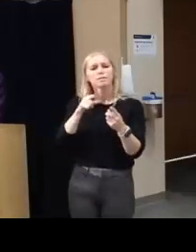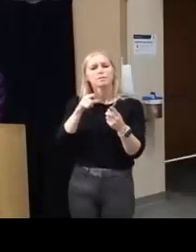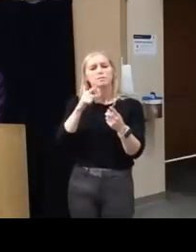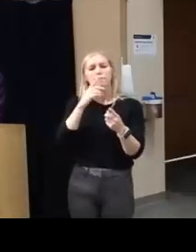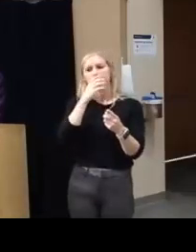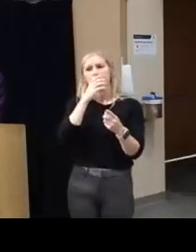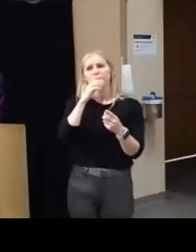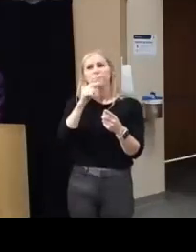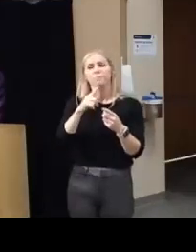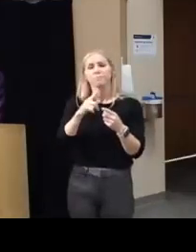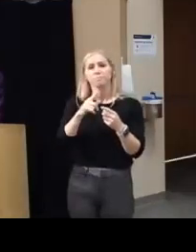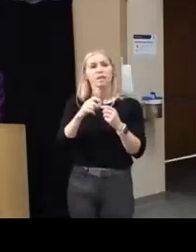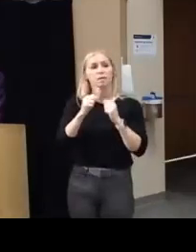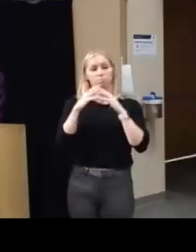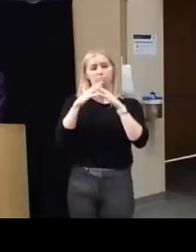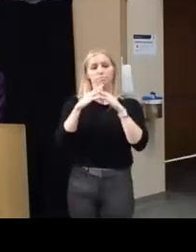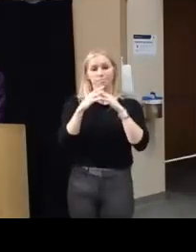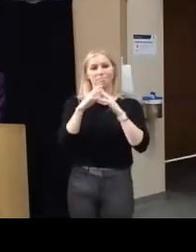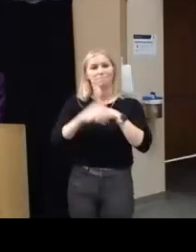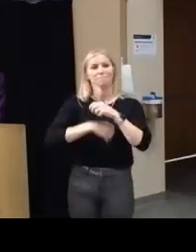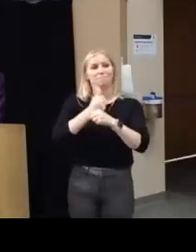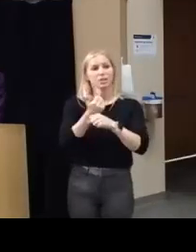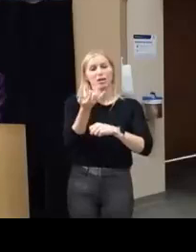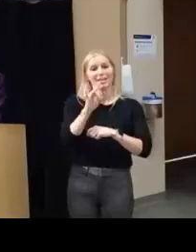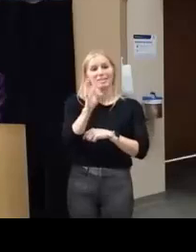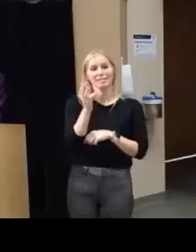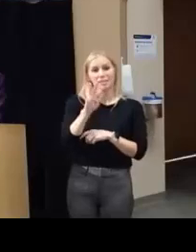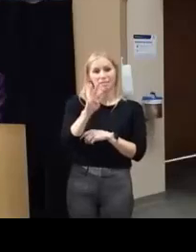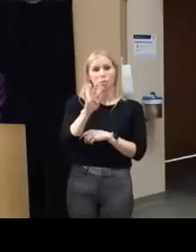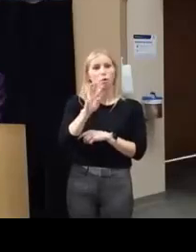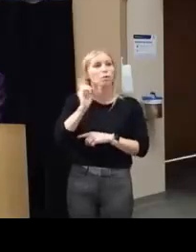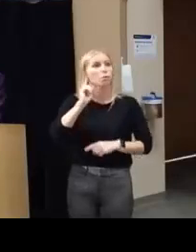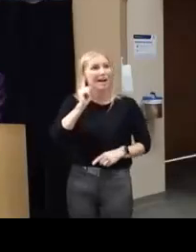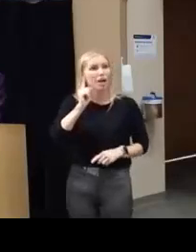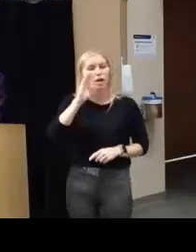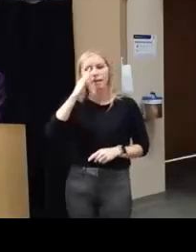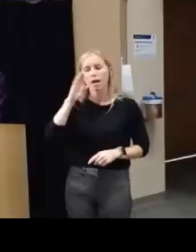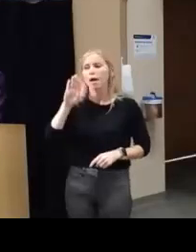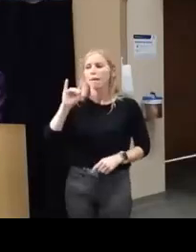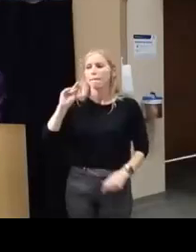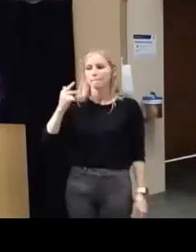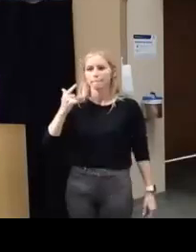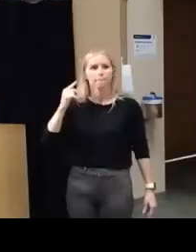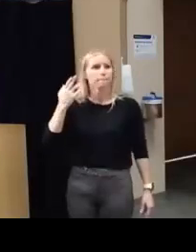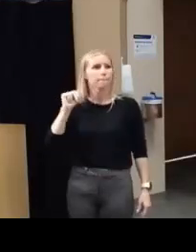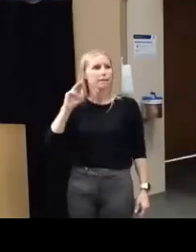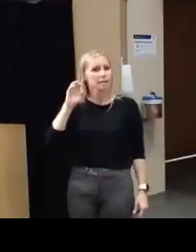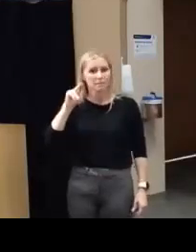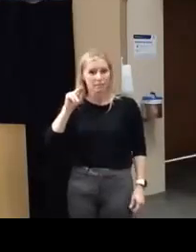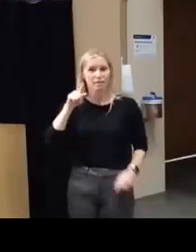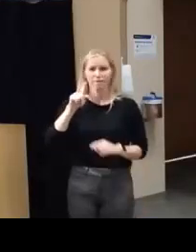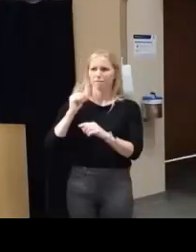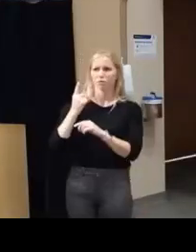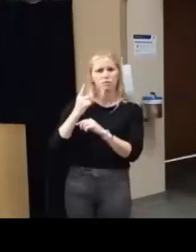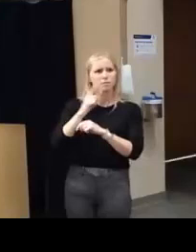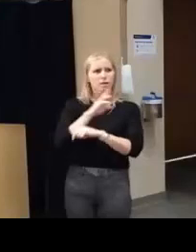later, this began in 1864. It's in Binghamton, New York. And it was the first hospital in the